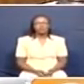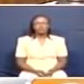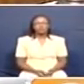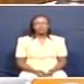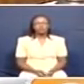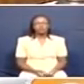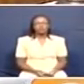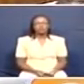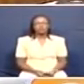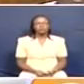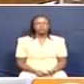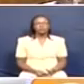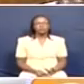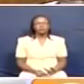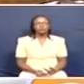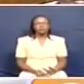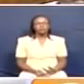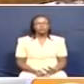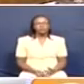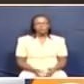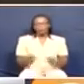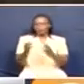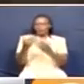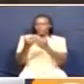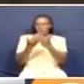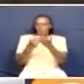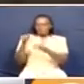Just a minute, Mr. Orengo, before you sit down.